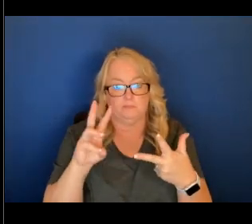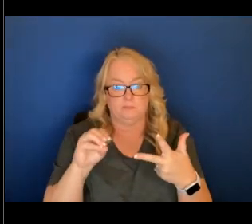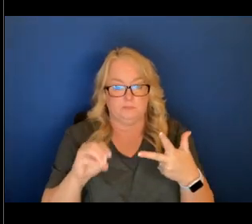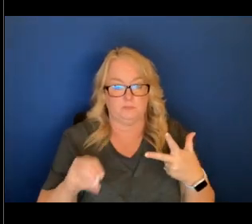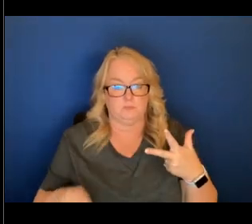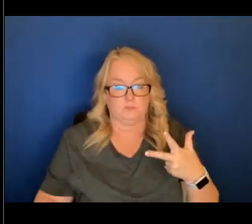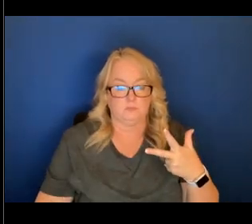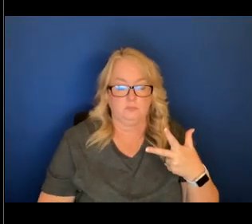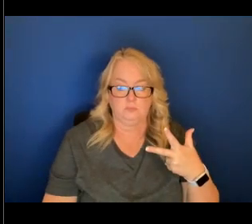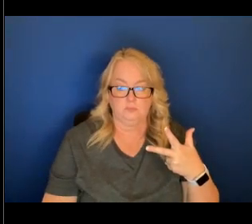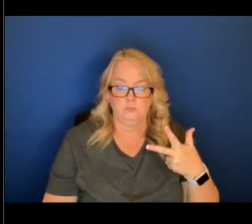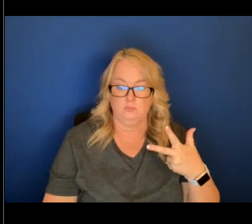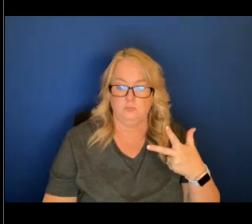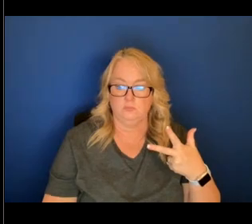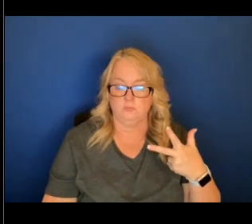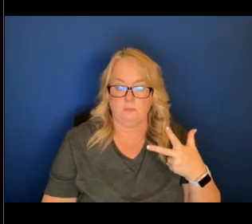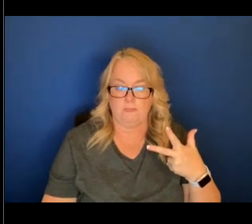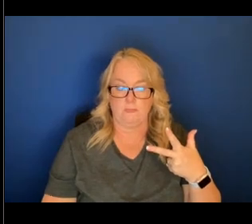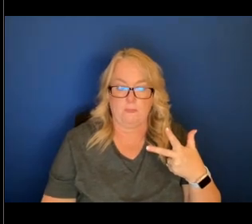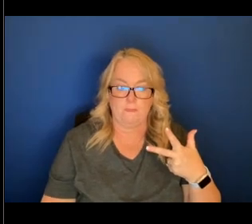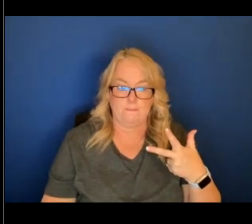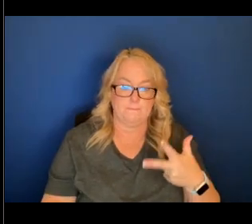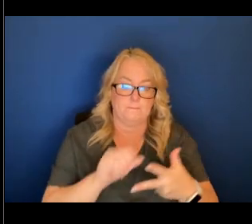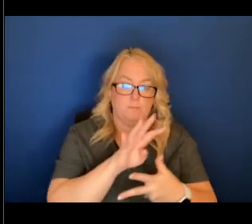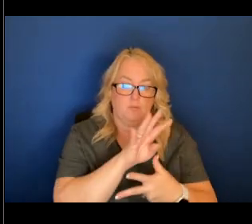The first option, 40 inches.